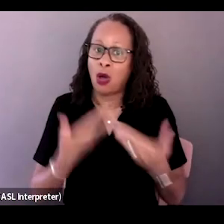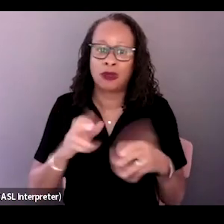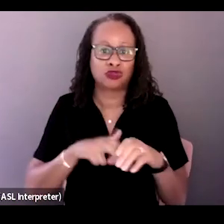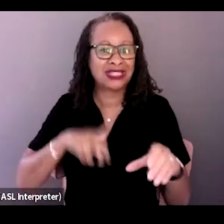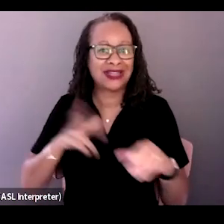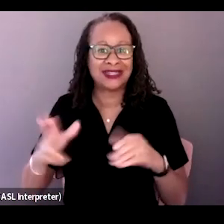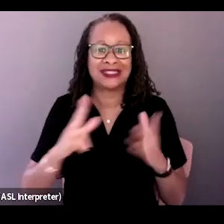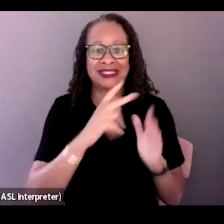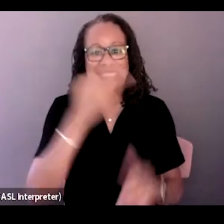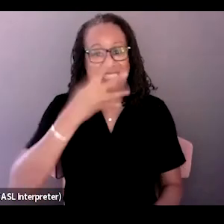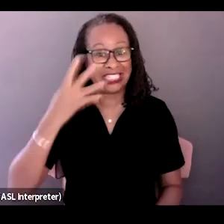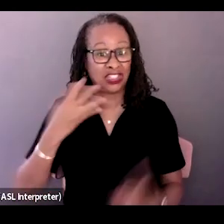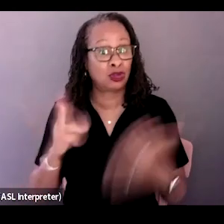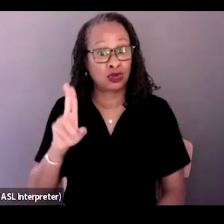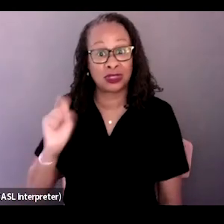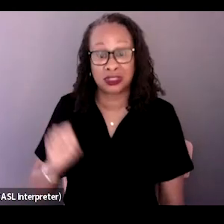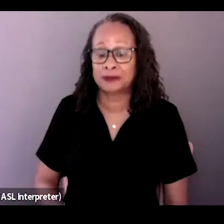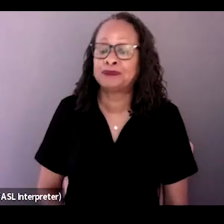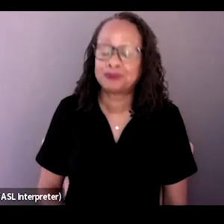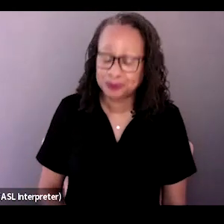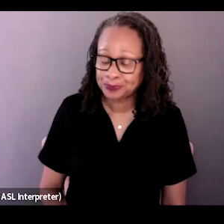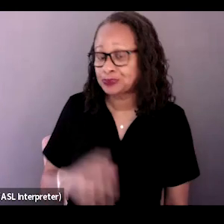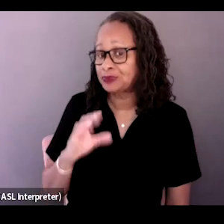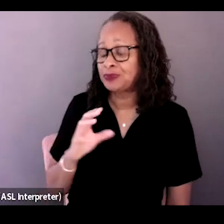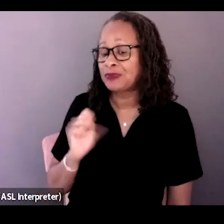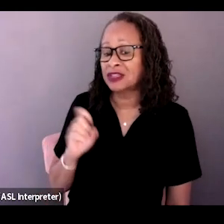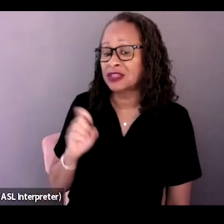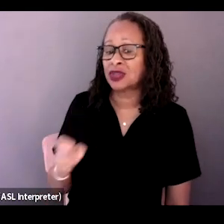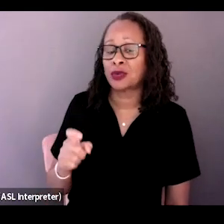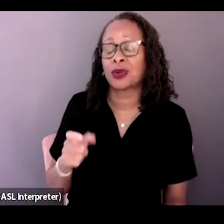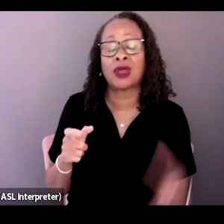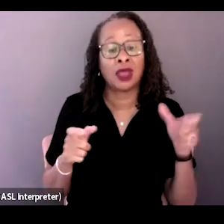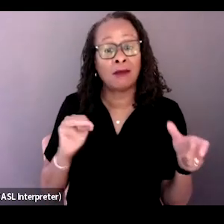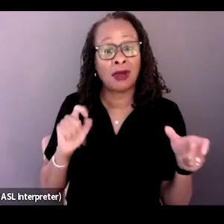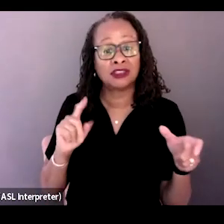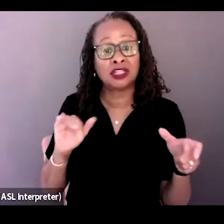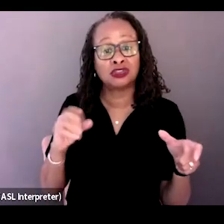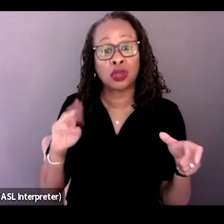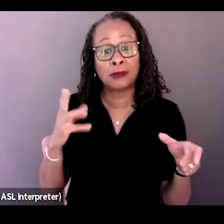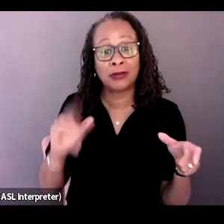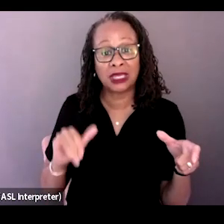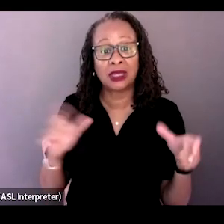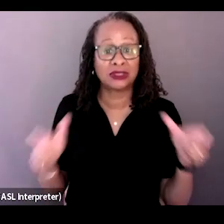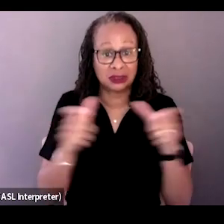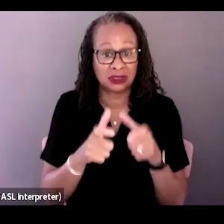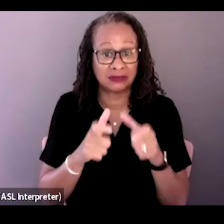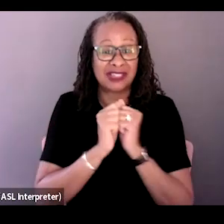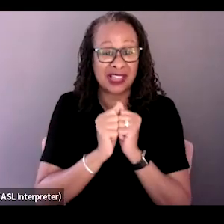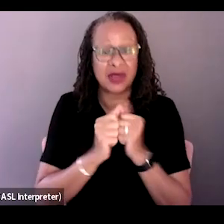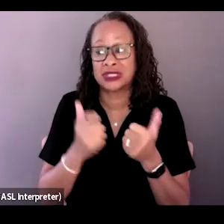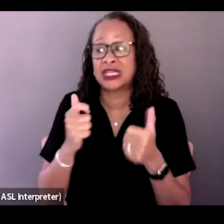Armstrong, when he was staying at Moshi Chombe at the time, who actually was complicit with sort of the overthrow and the murder of Lumumba. He